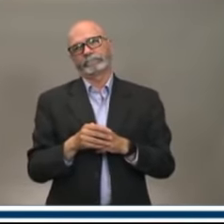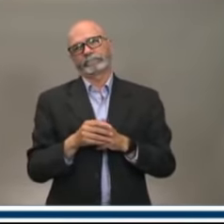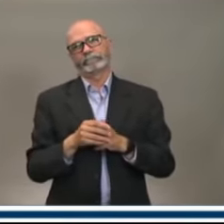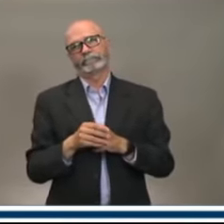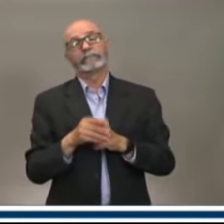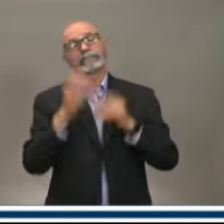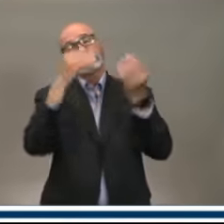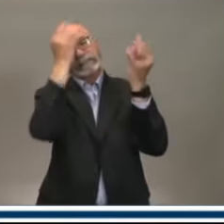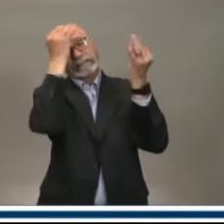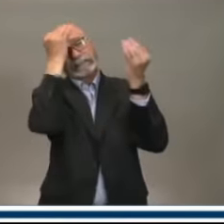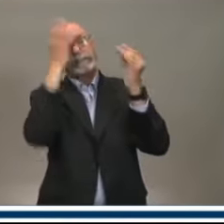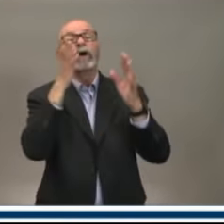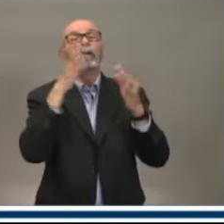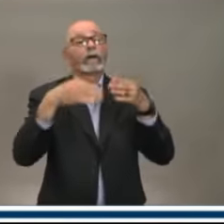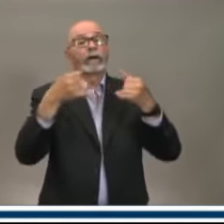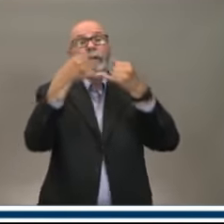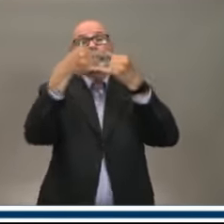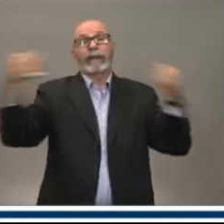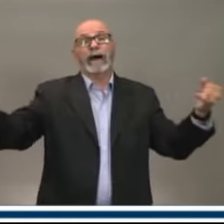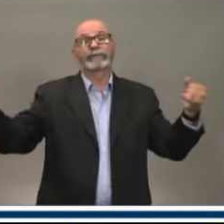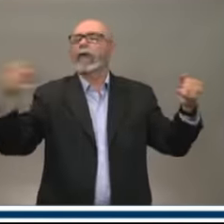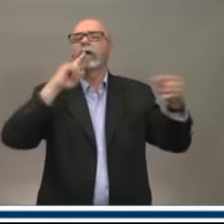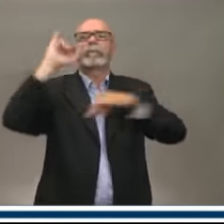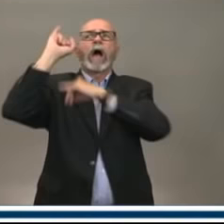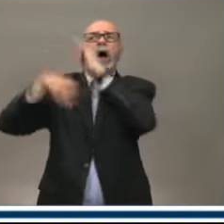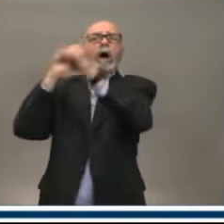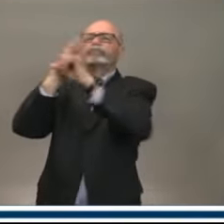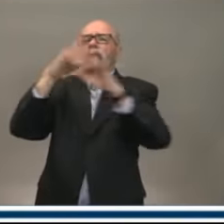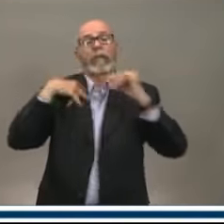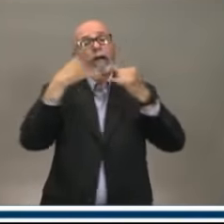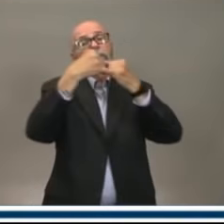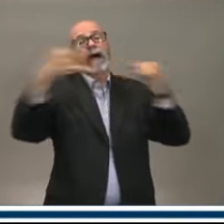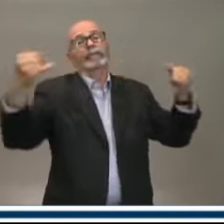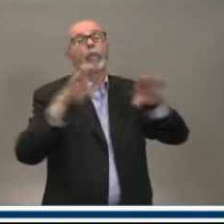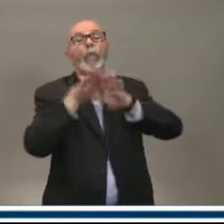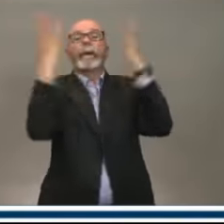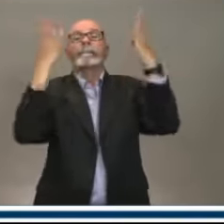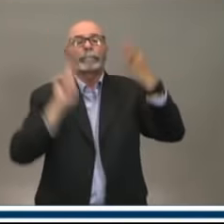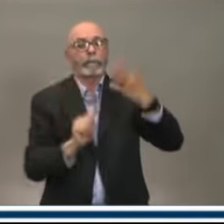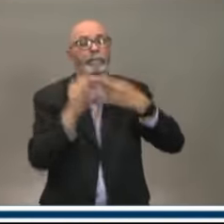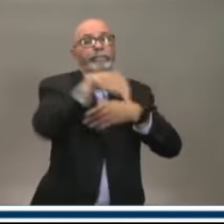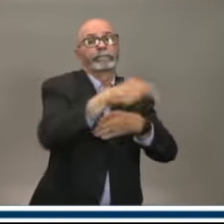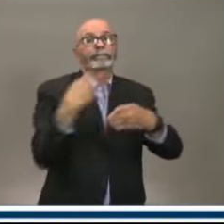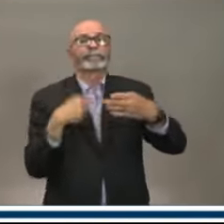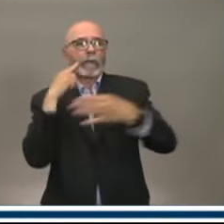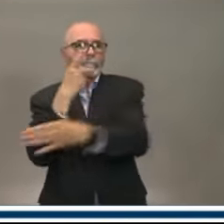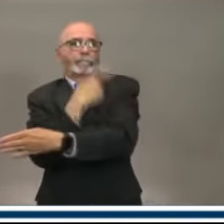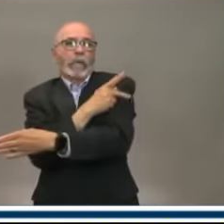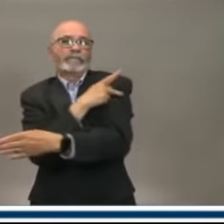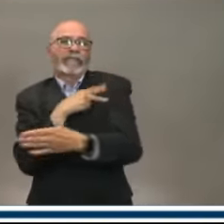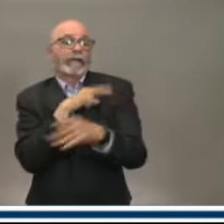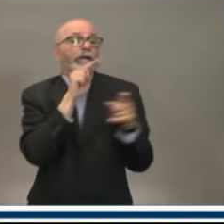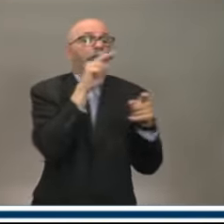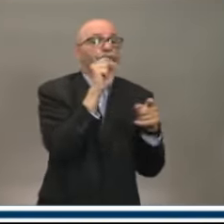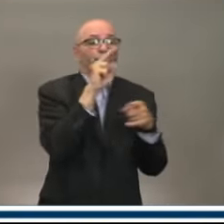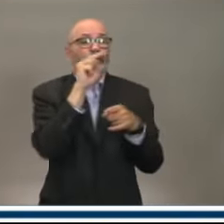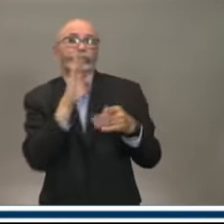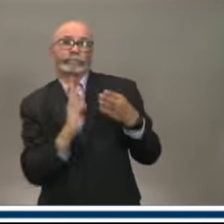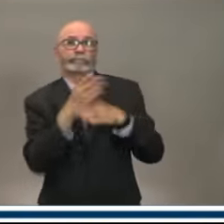necessarily internationally, but just with other provinces. Is there any indication in which phase that might fall in?